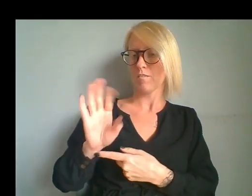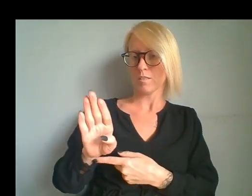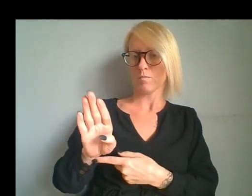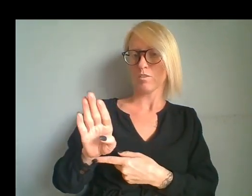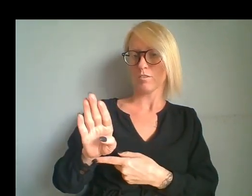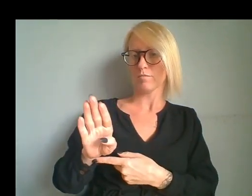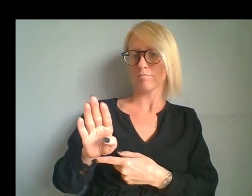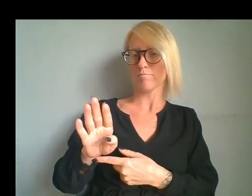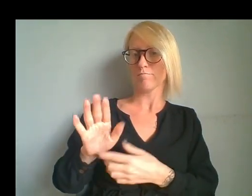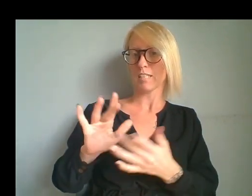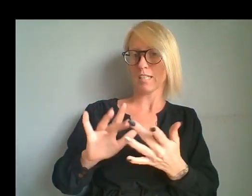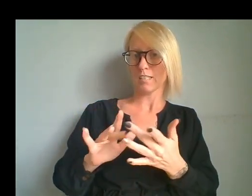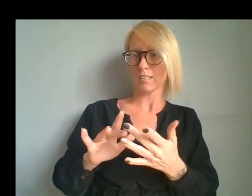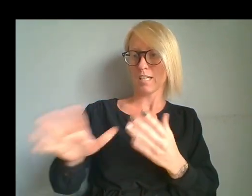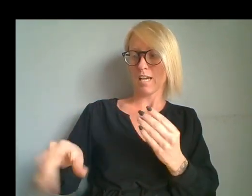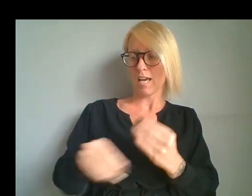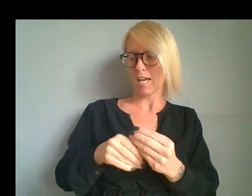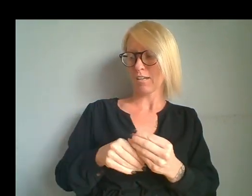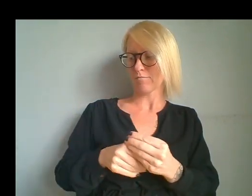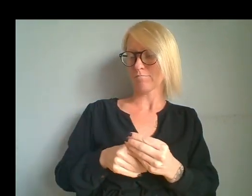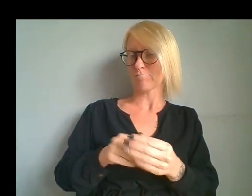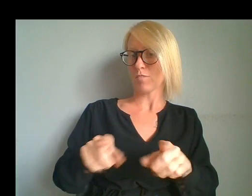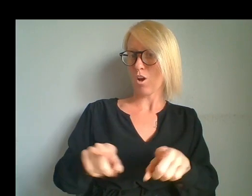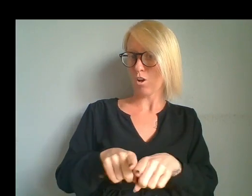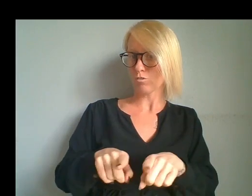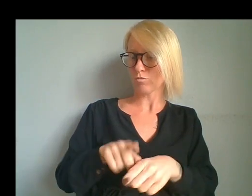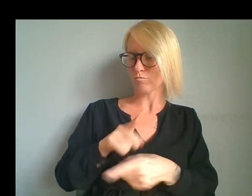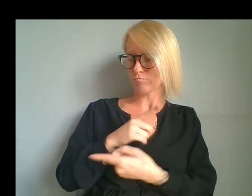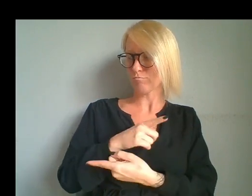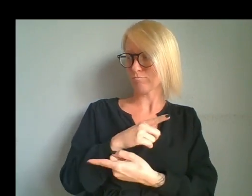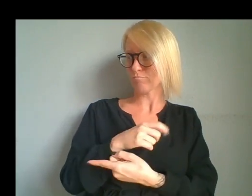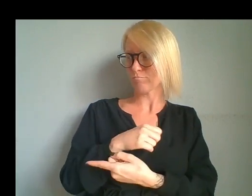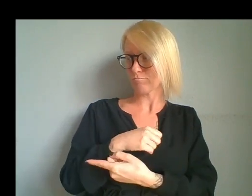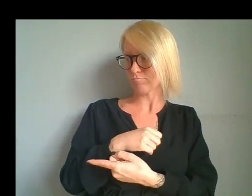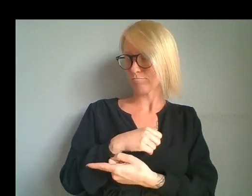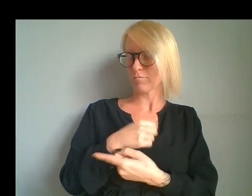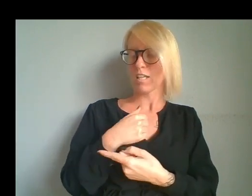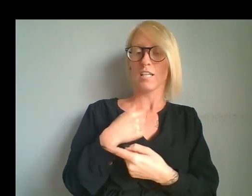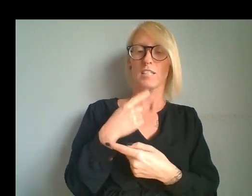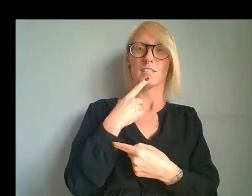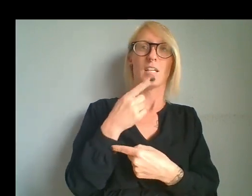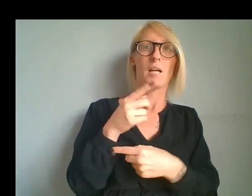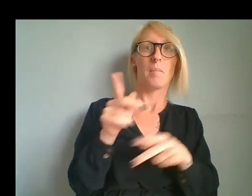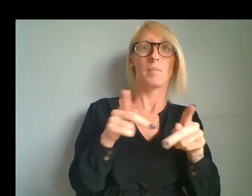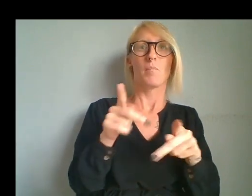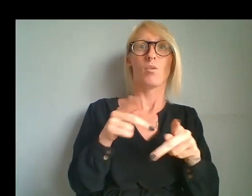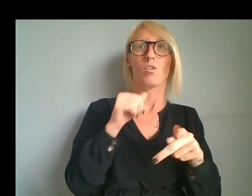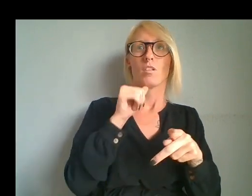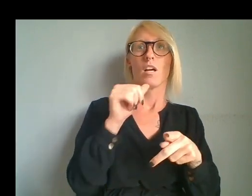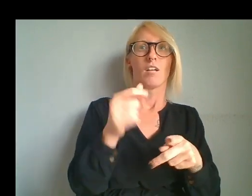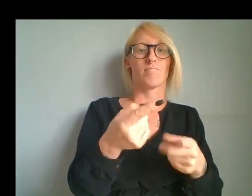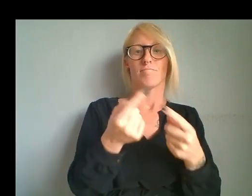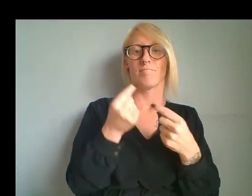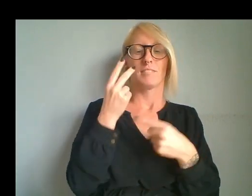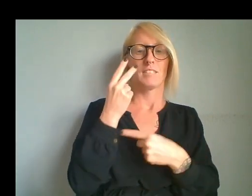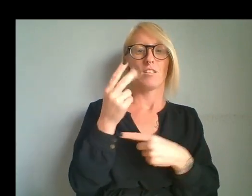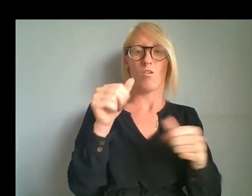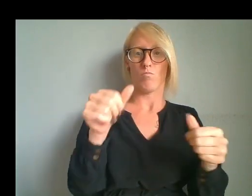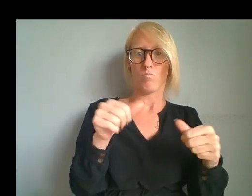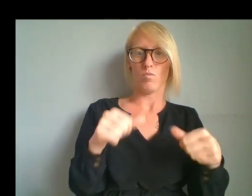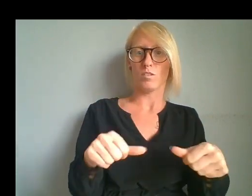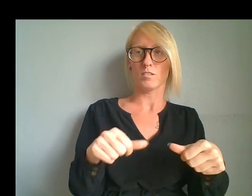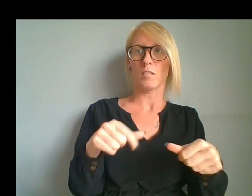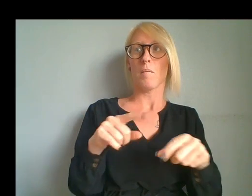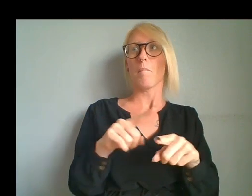on there as well. So if people, let's say people haven't come to our website, they don't know we're on Facebook, but they've stumbled on our